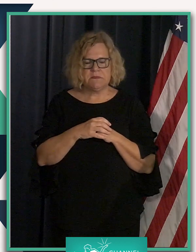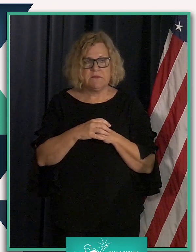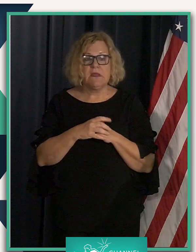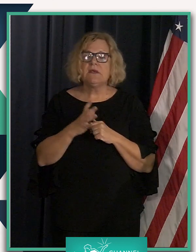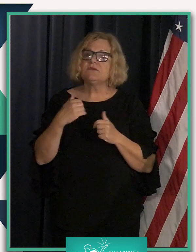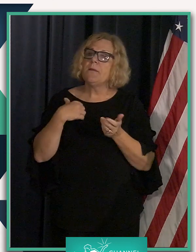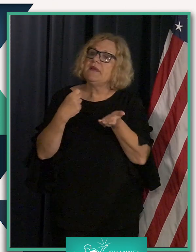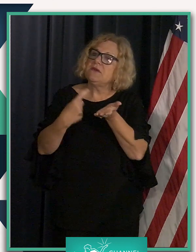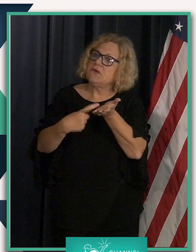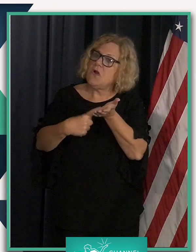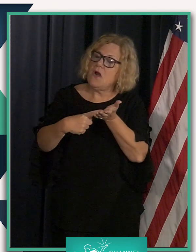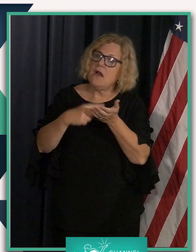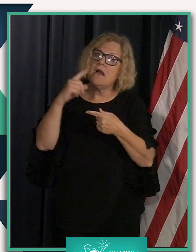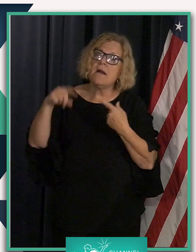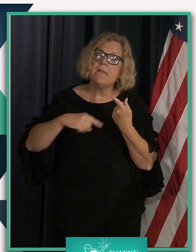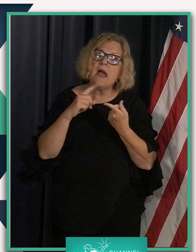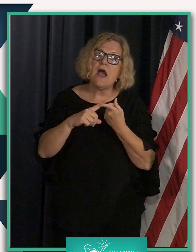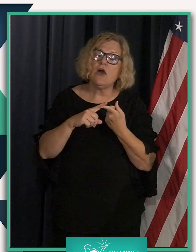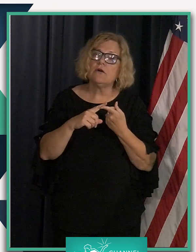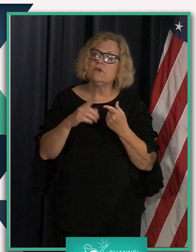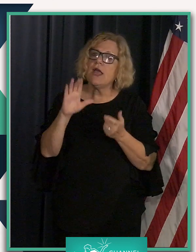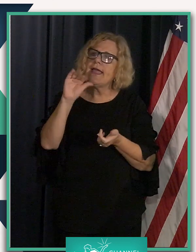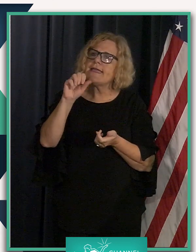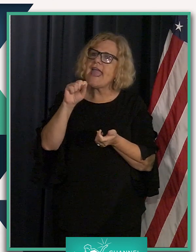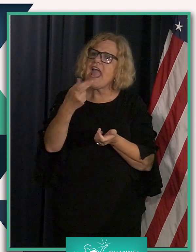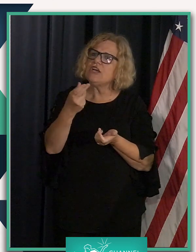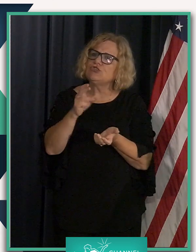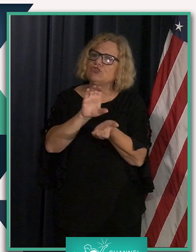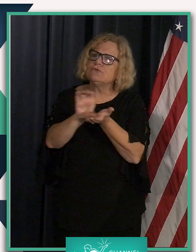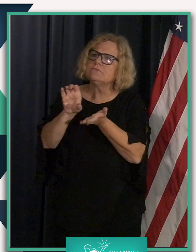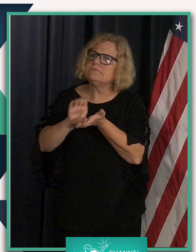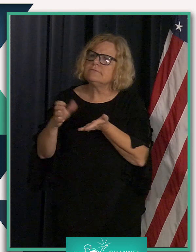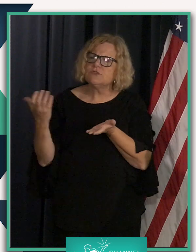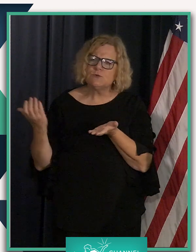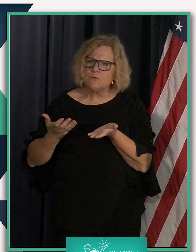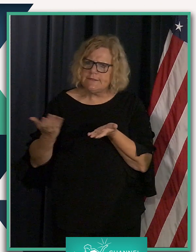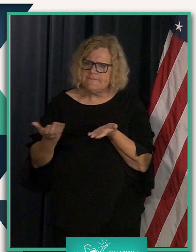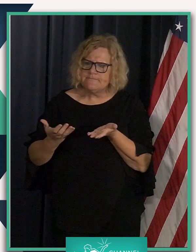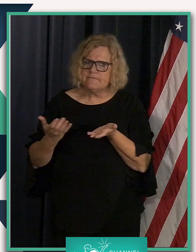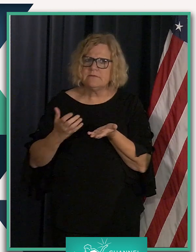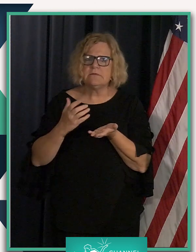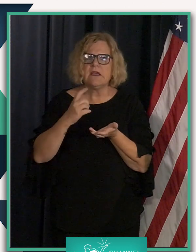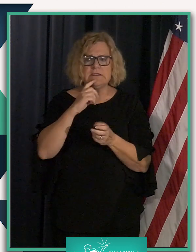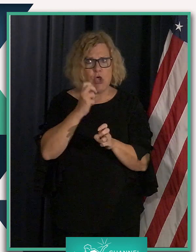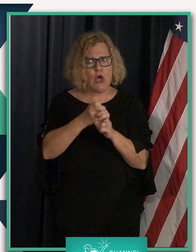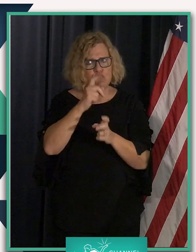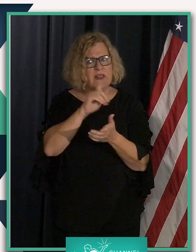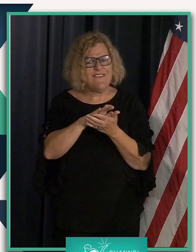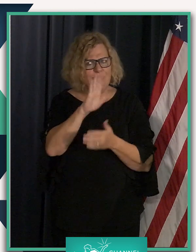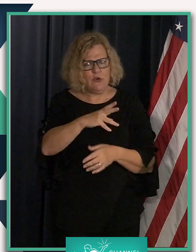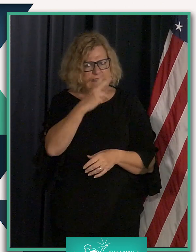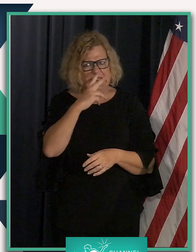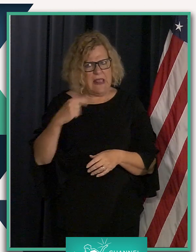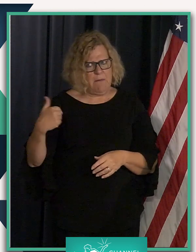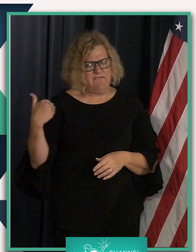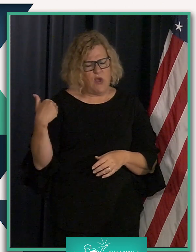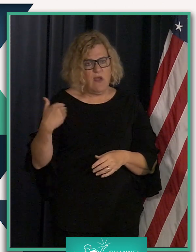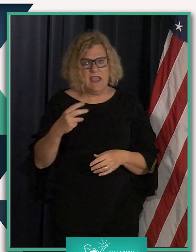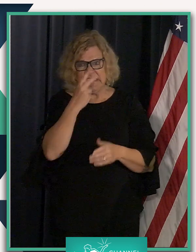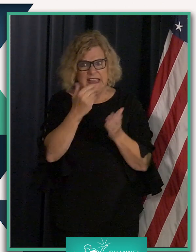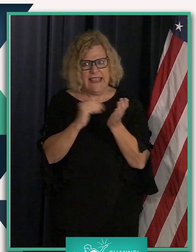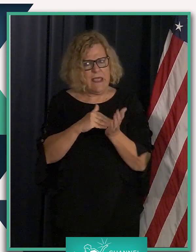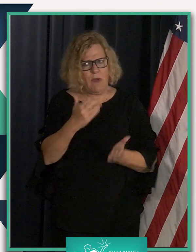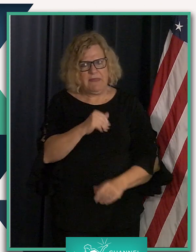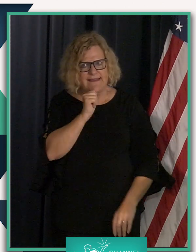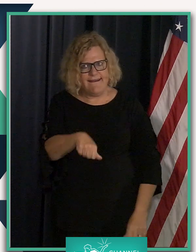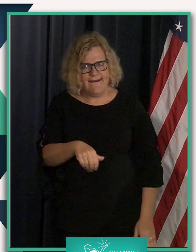me talk to you about what your cash payments are. This is going to be hard to believe because we've never seen anything like this. We're probably never going to see anything like